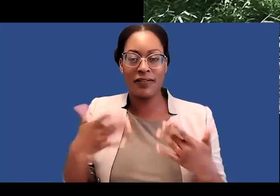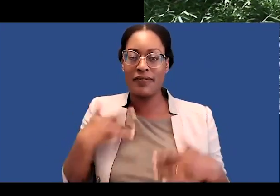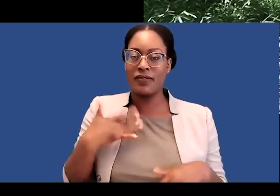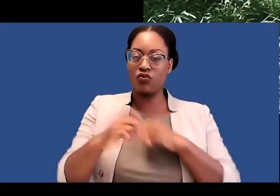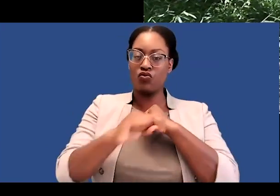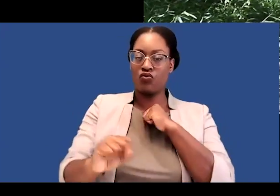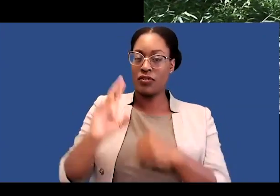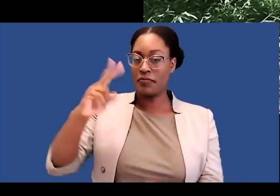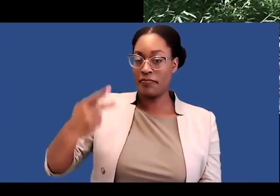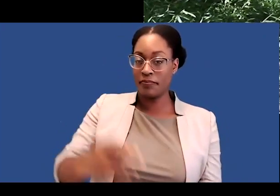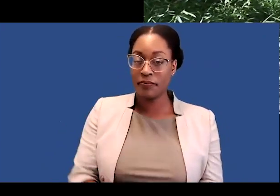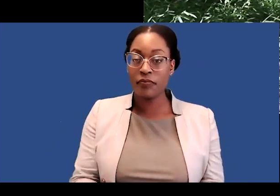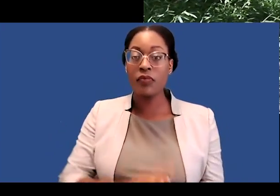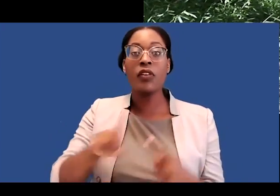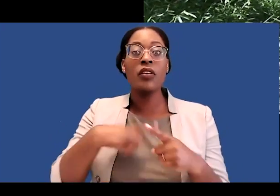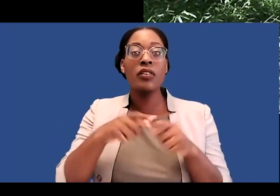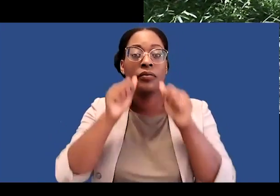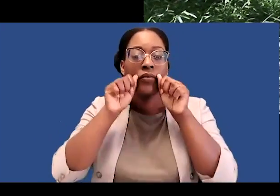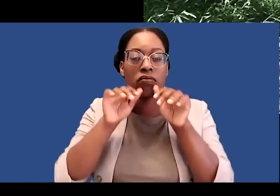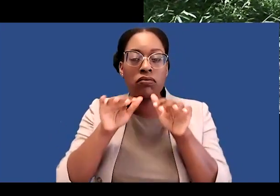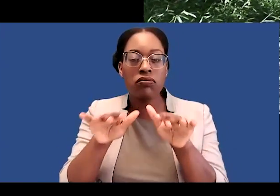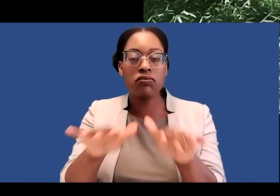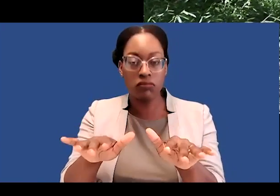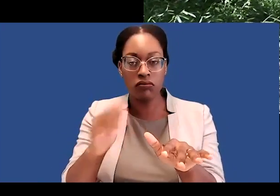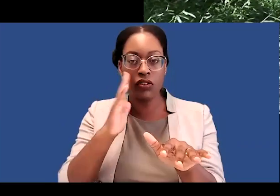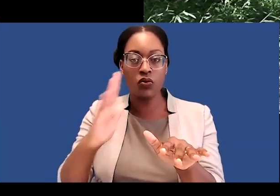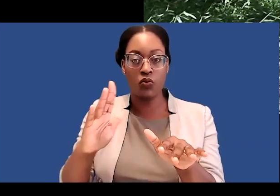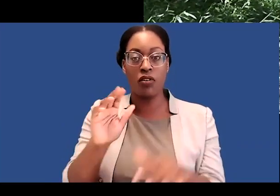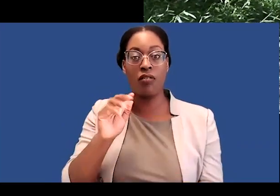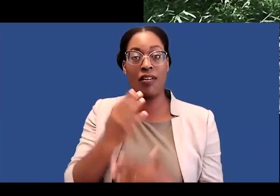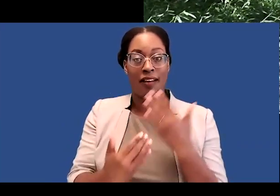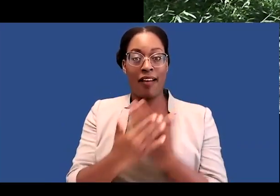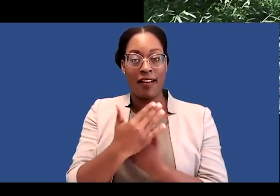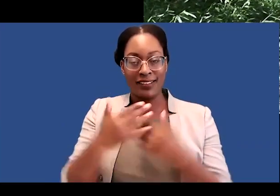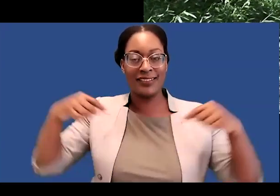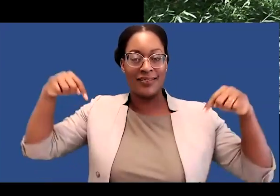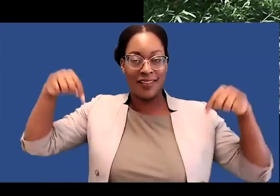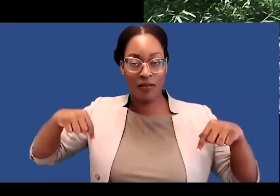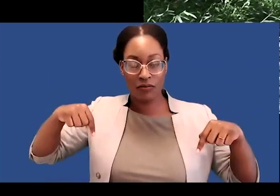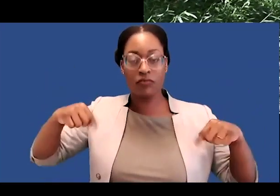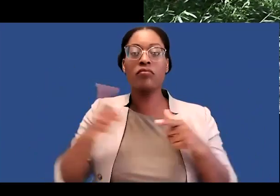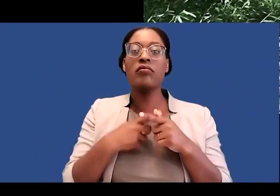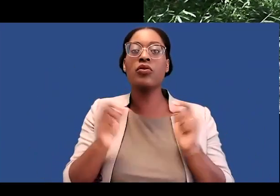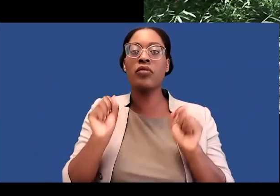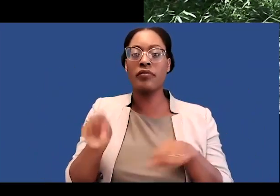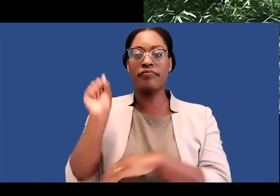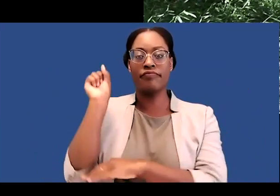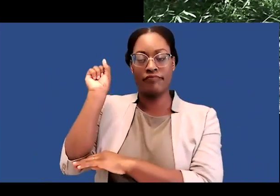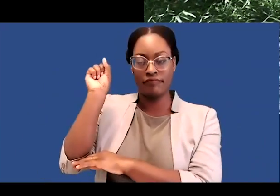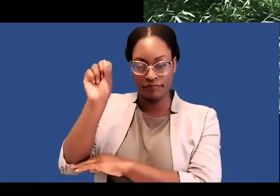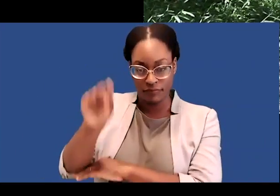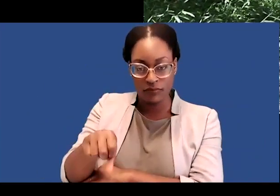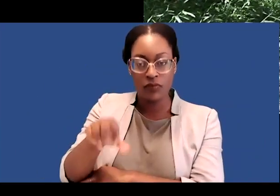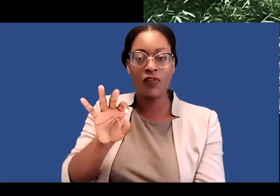And as you exhale, lower the hands down, clasp them together behind the back, and slowly fold forward, pulling the arms away